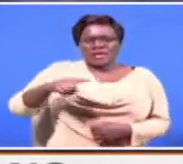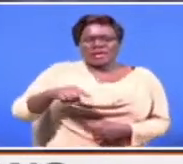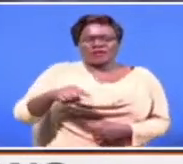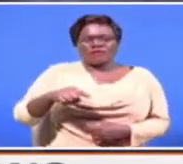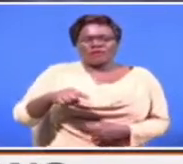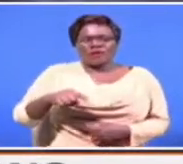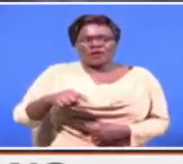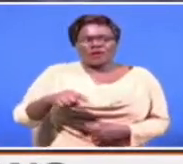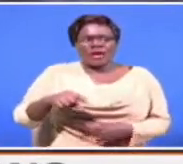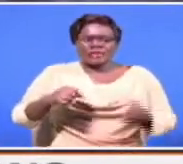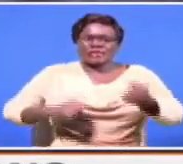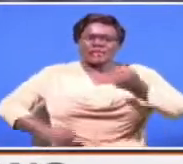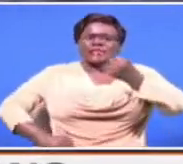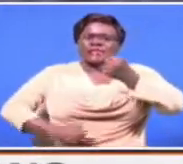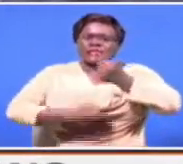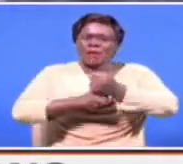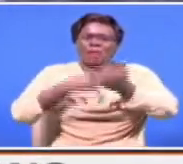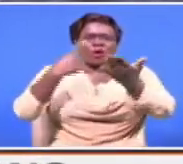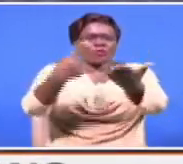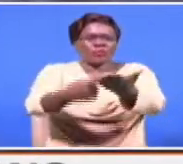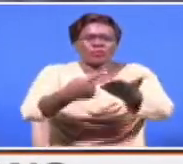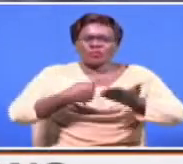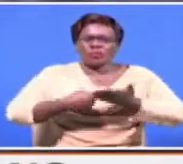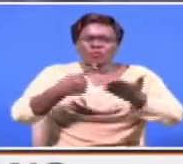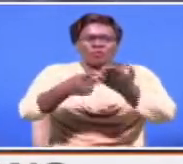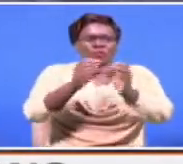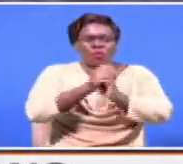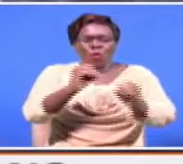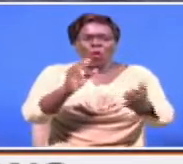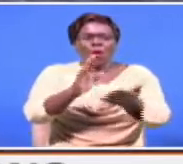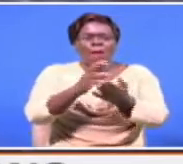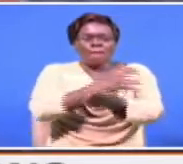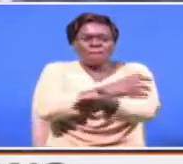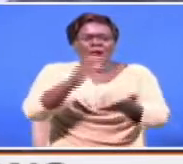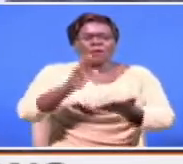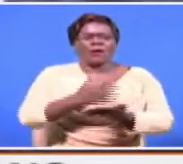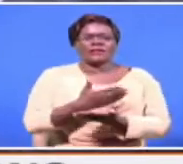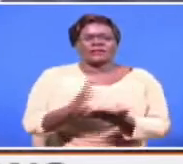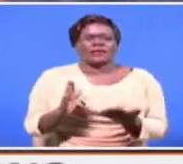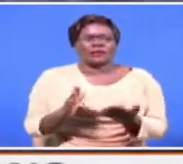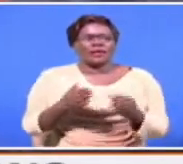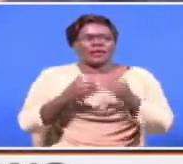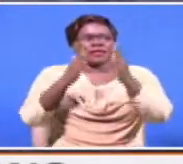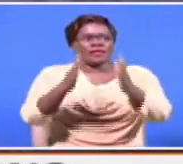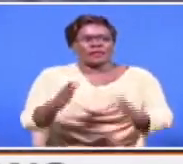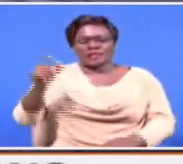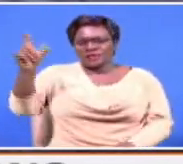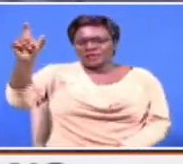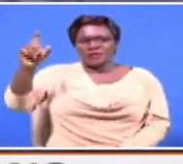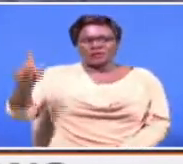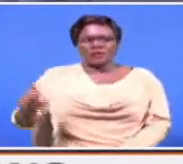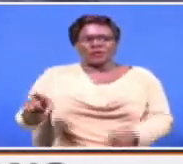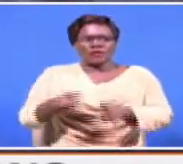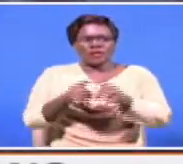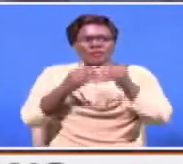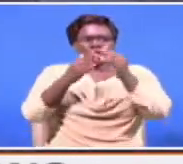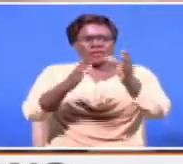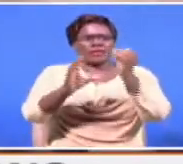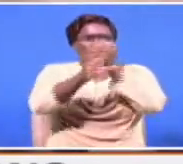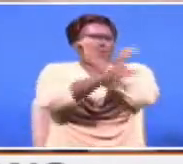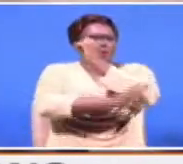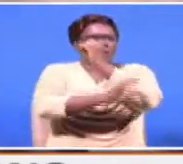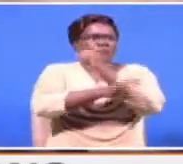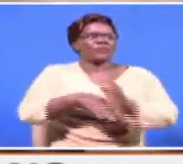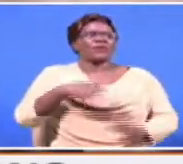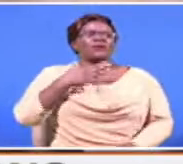in any way going to support any dialogue that is on power sharing whatsoever, as leaders from this region, as leaders of this country.